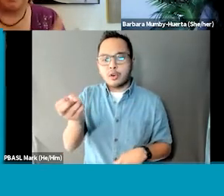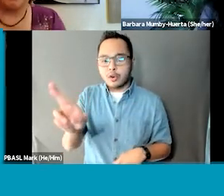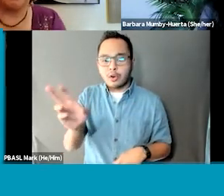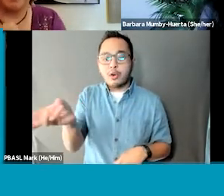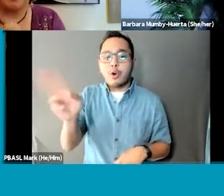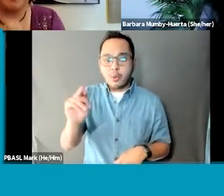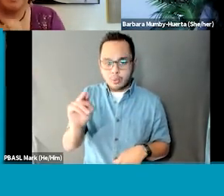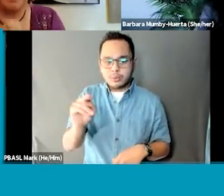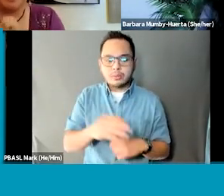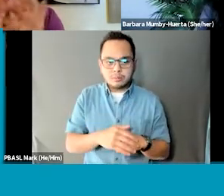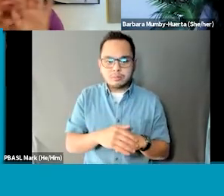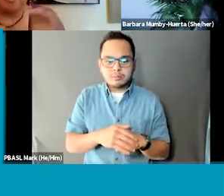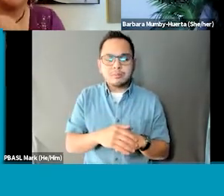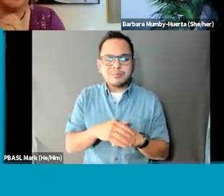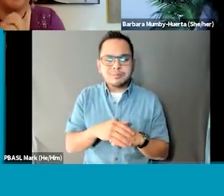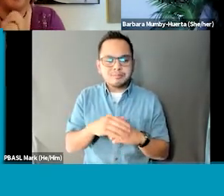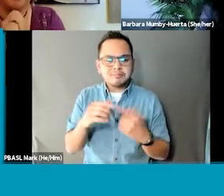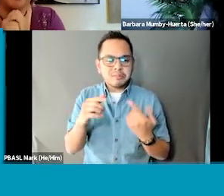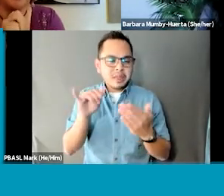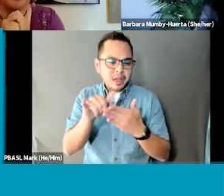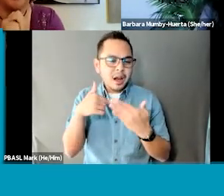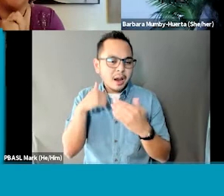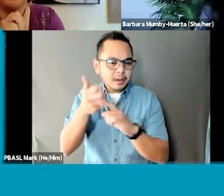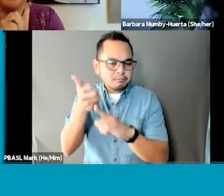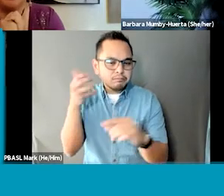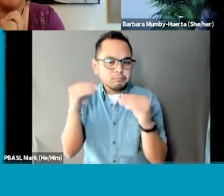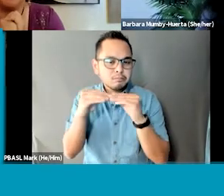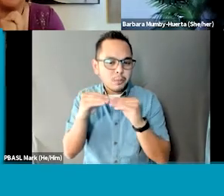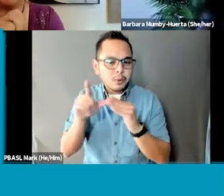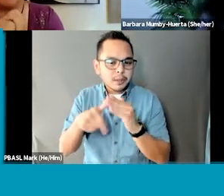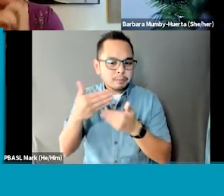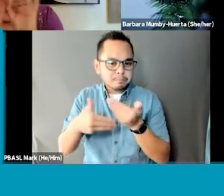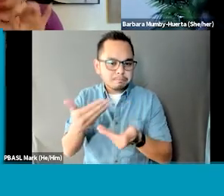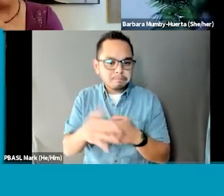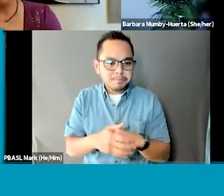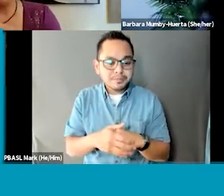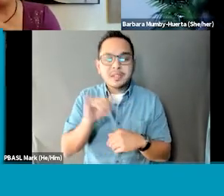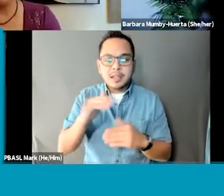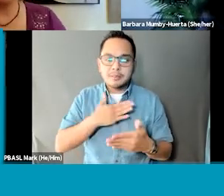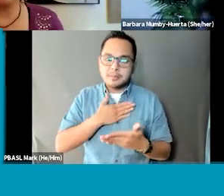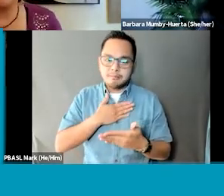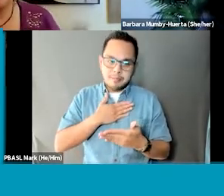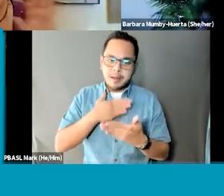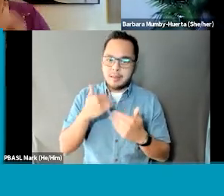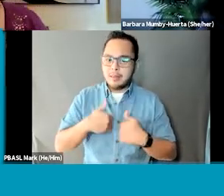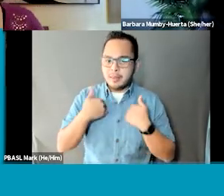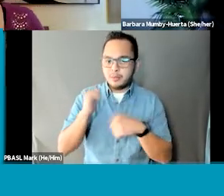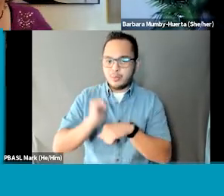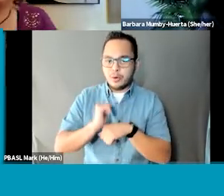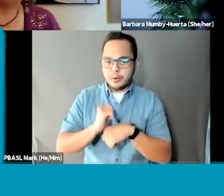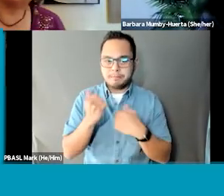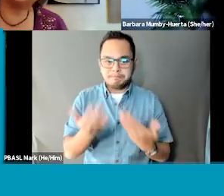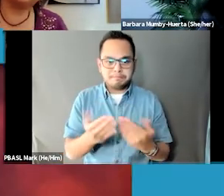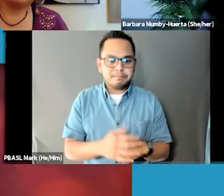was a curatorial thing, and I'll go into that further as we go. But that's become my life's work at this point. So next